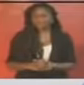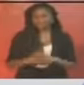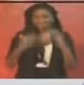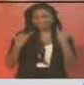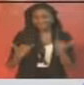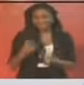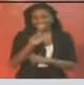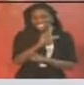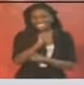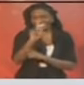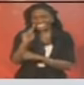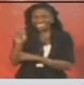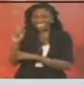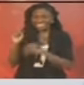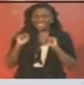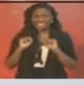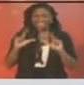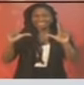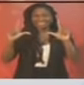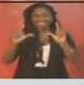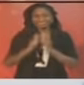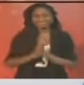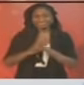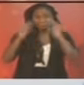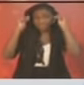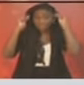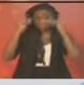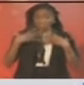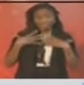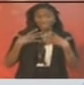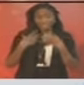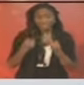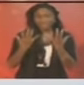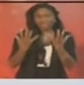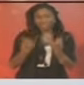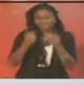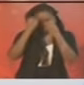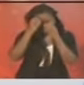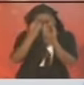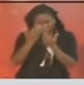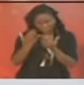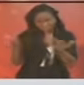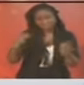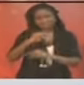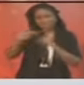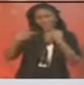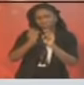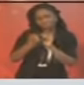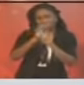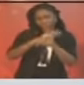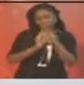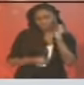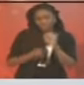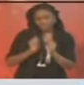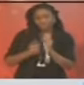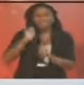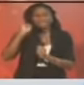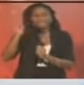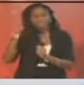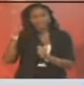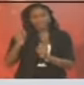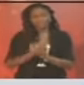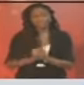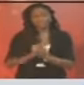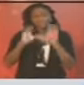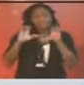This is TTT Live. I'm DK Rosta. The Ministry of Health is giving an update on the status of COVID-19 in Trinidad and Tobago. We're bringing